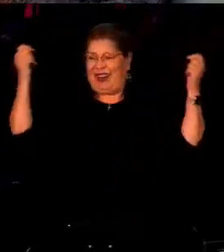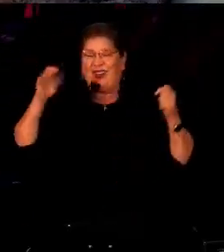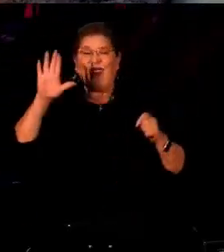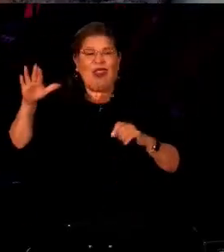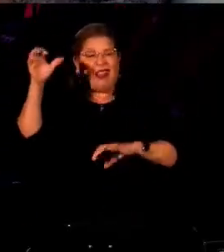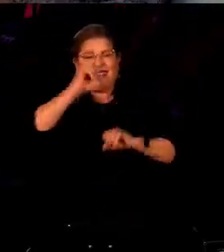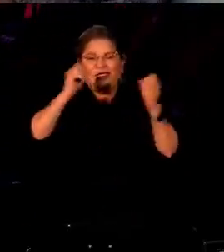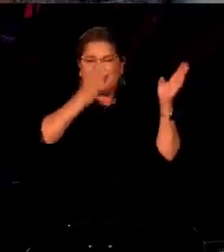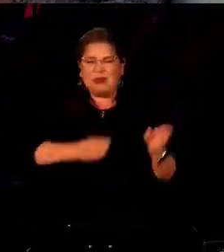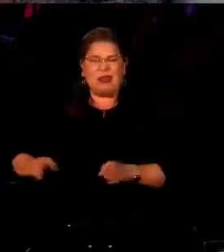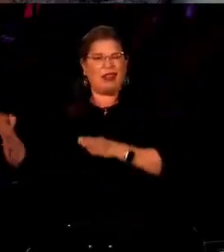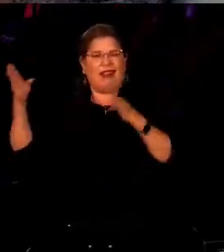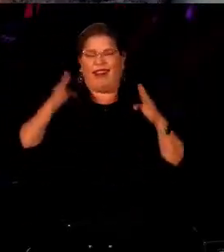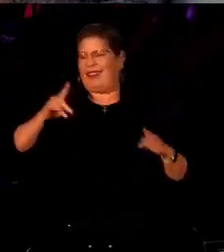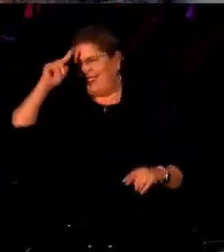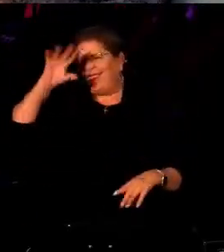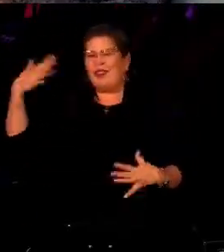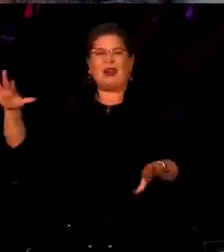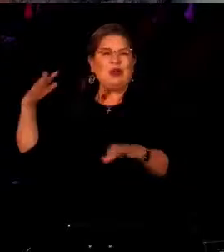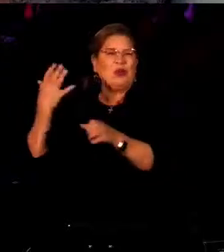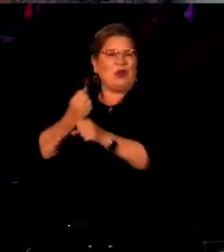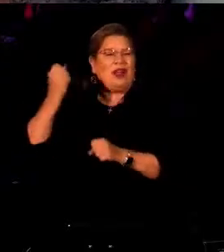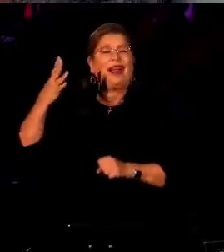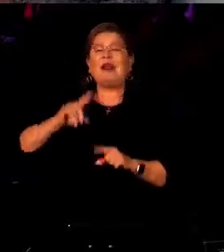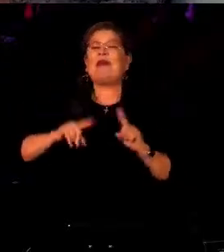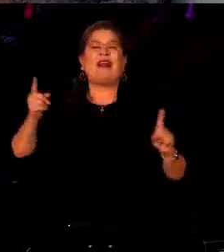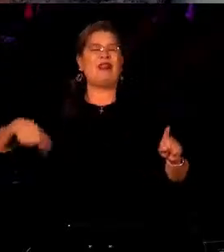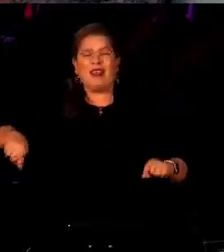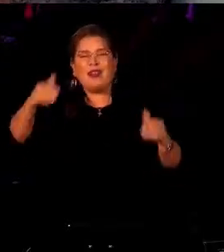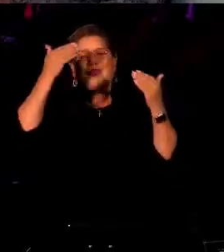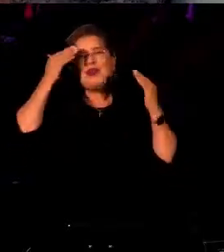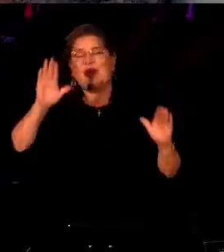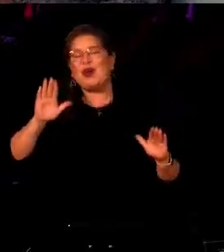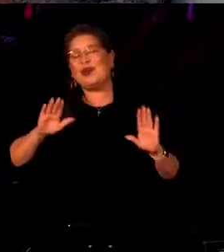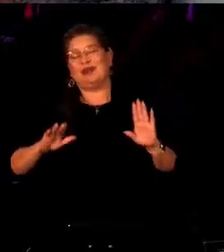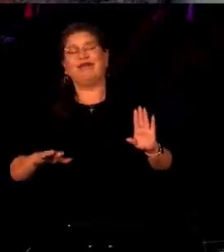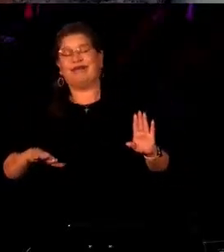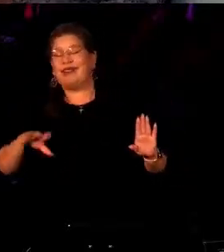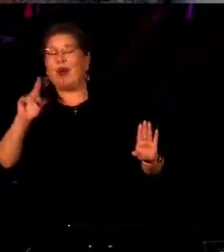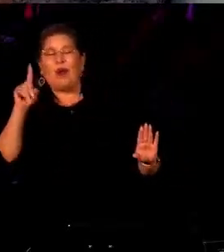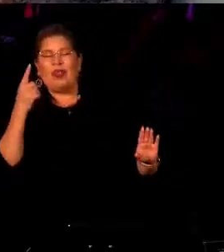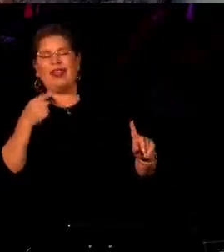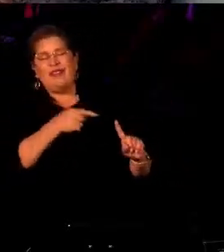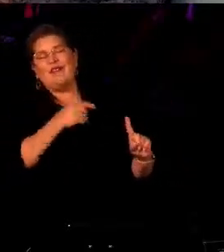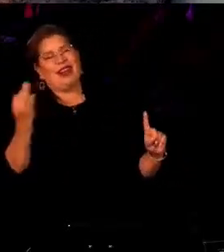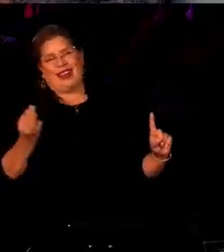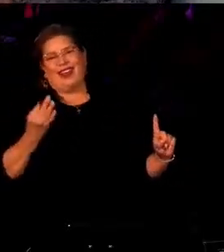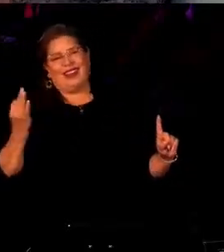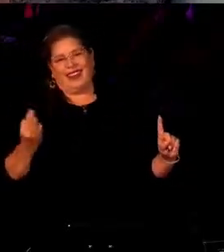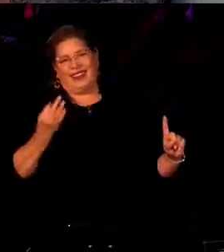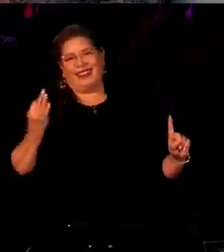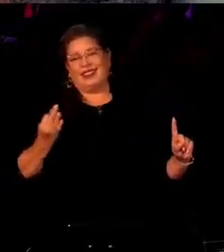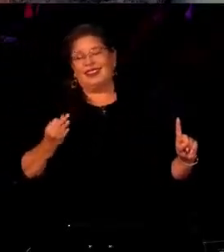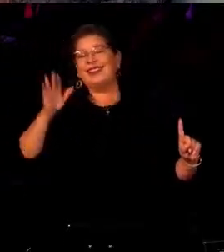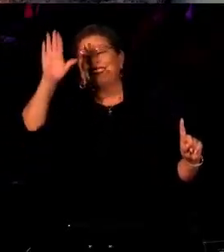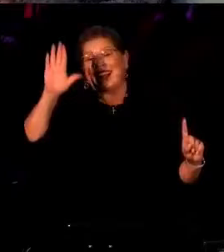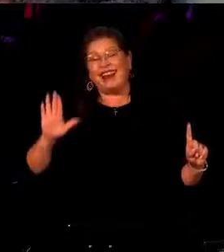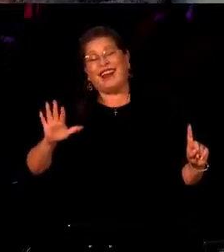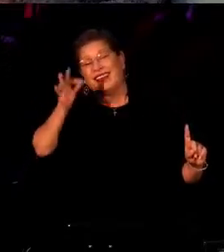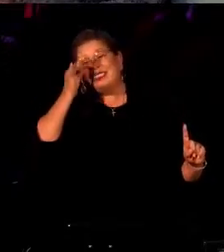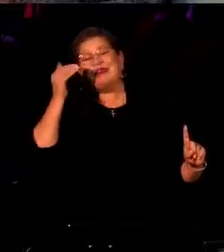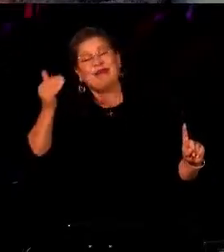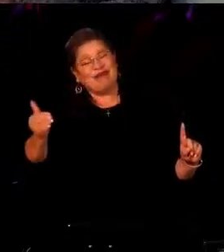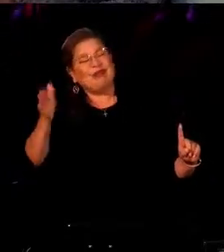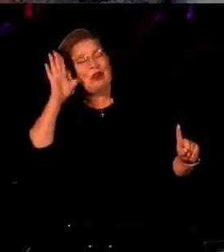scheming has been achieved. But they don't know it's only Friday.